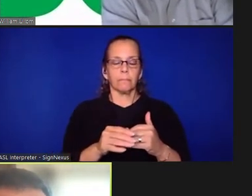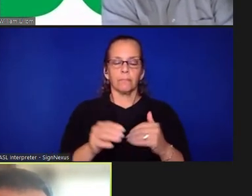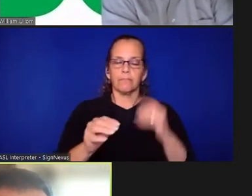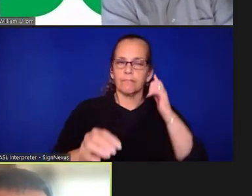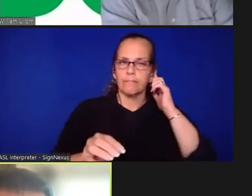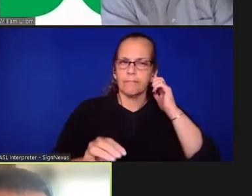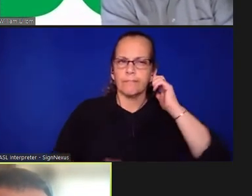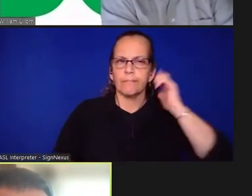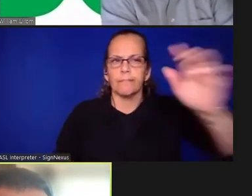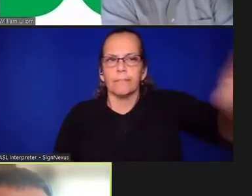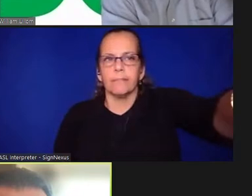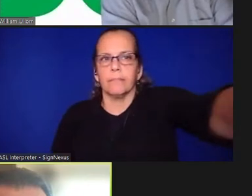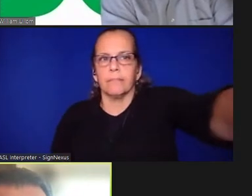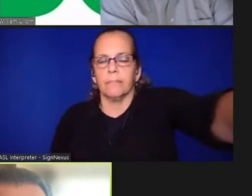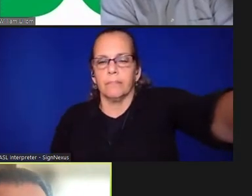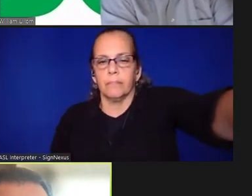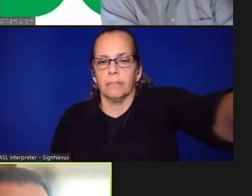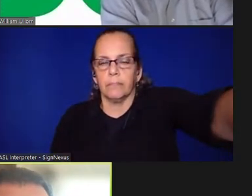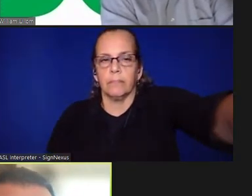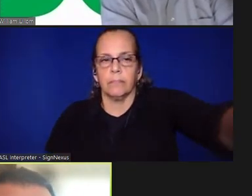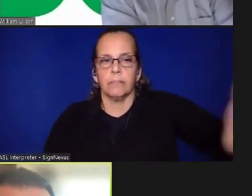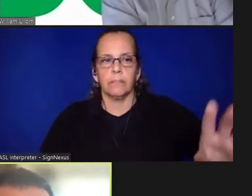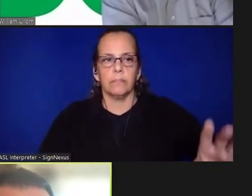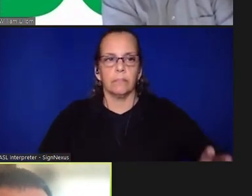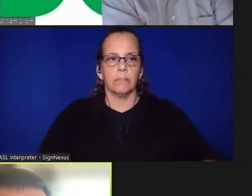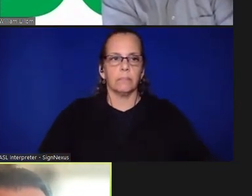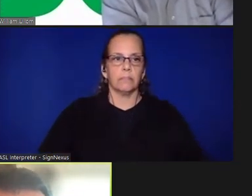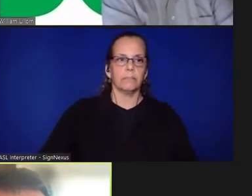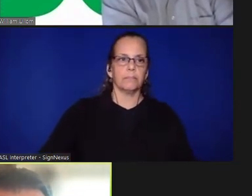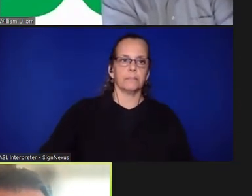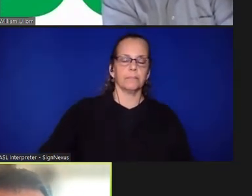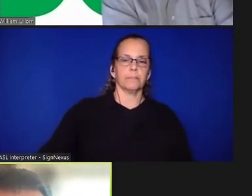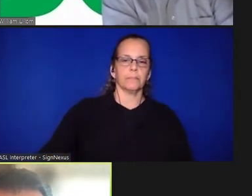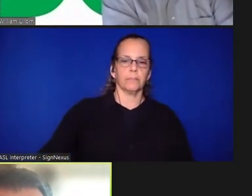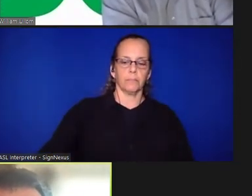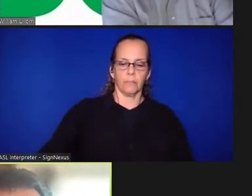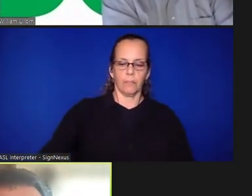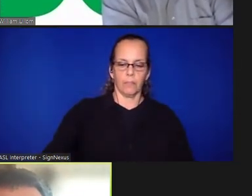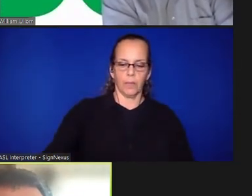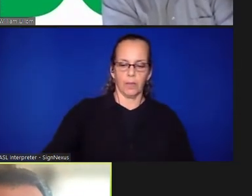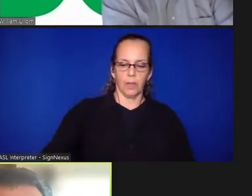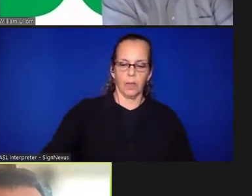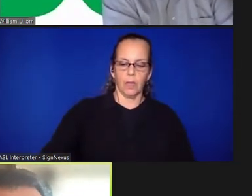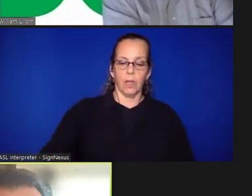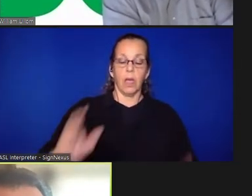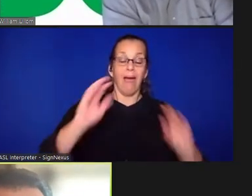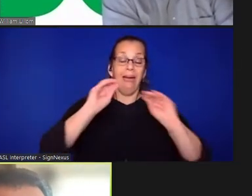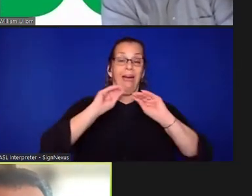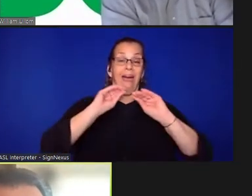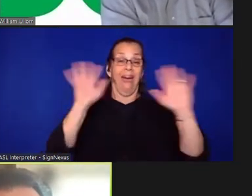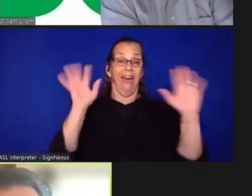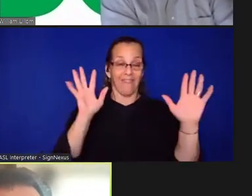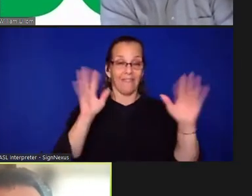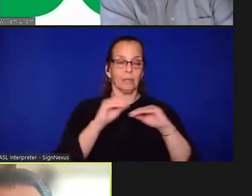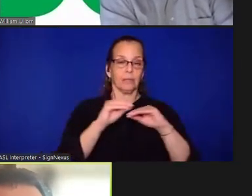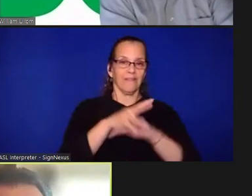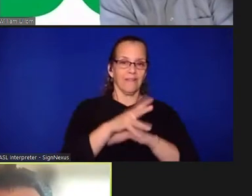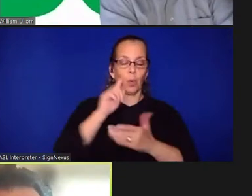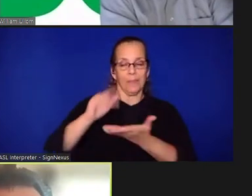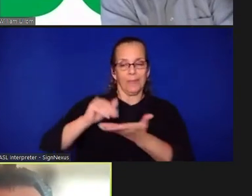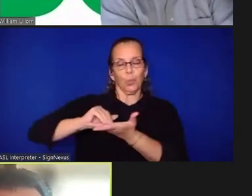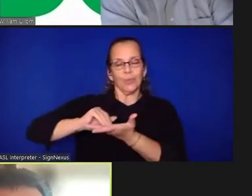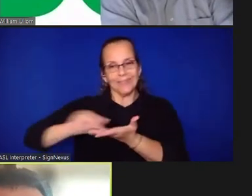assessment before you does not even begin to do so the most obvious and effective mitigation would be to exempt For Hire vehicles from the toll altogether